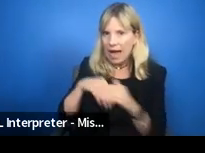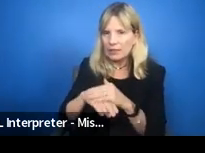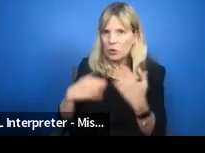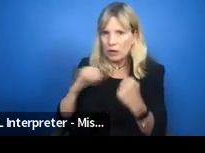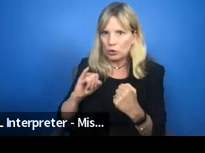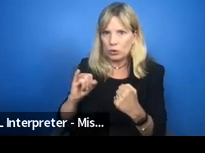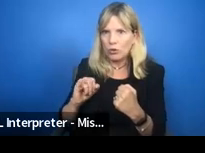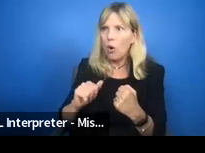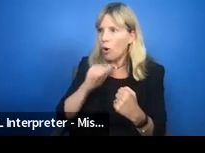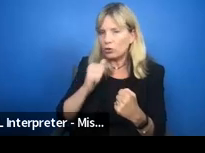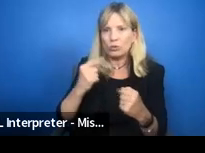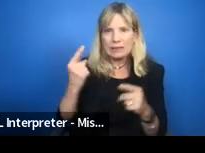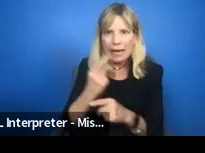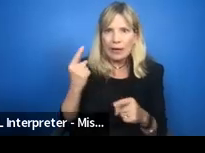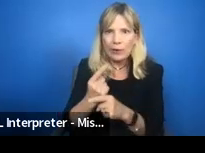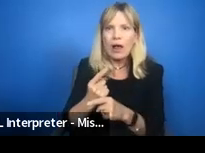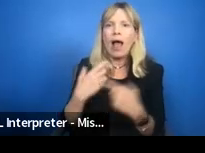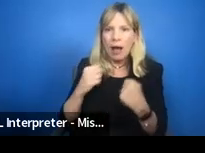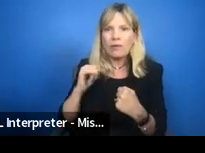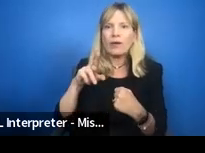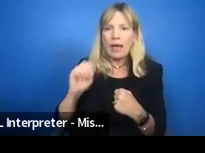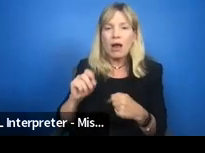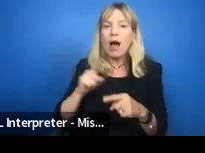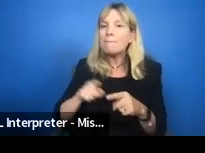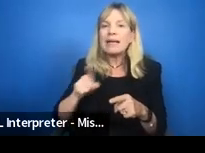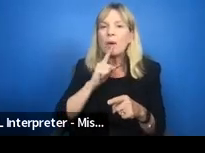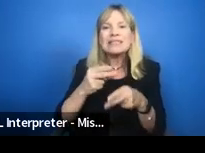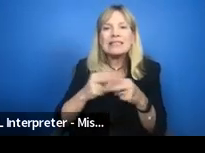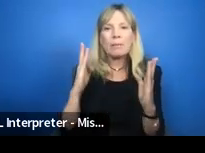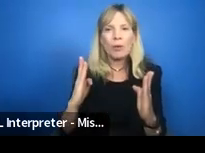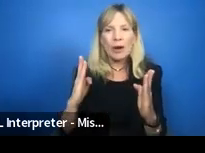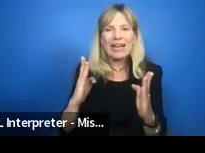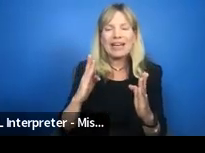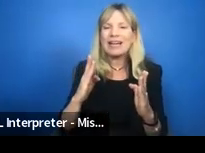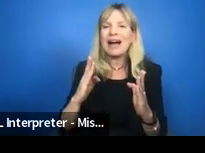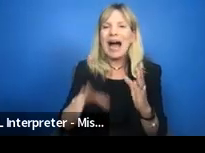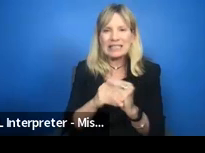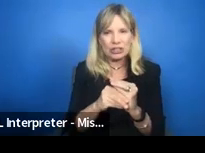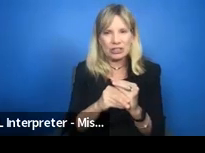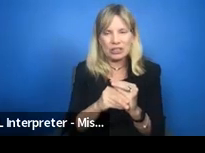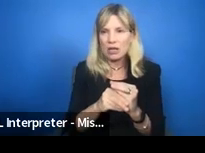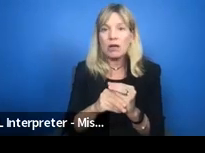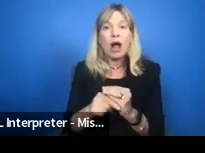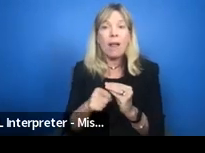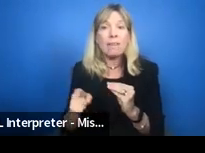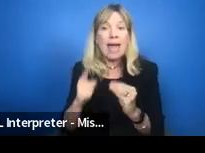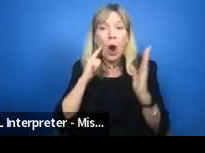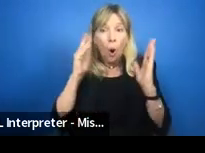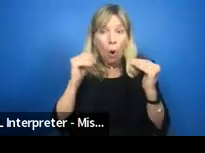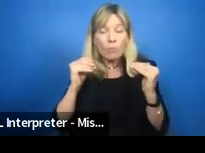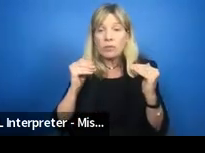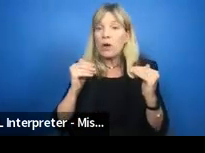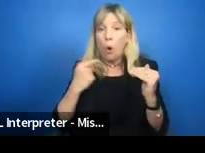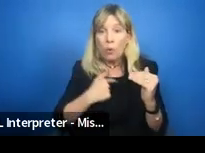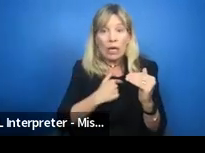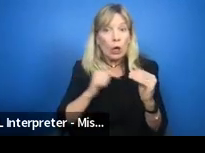to standard health care. But it was a temporary addition. The hope was that we